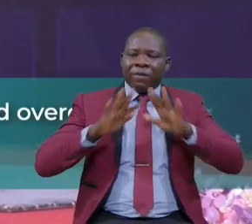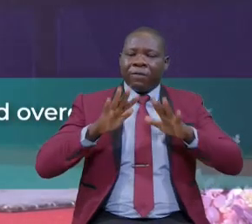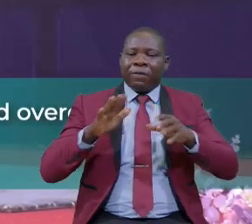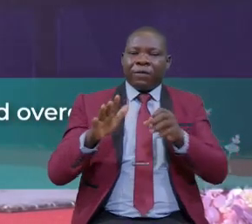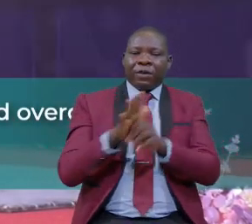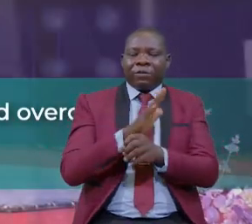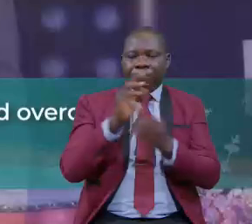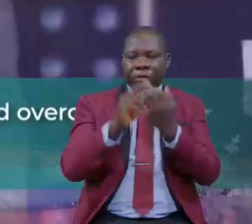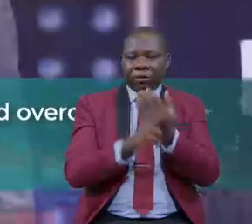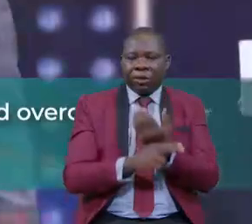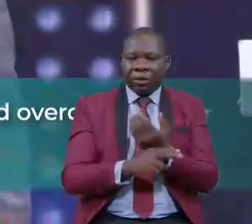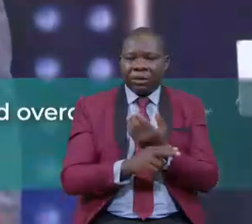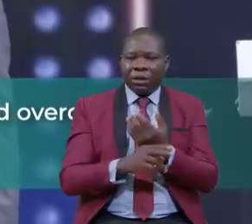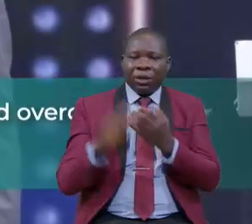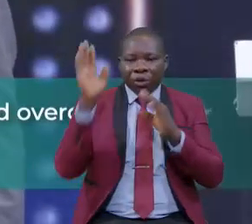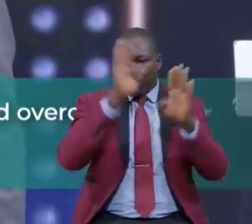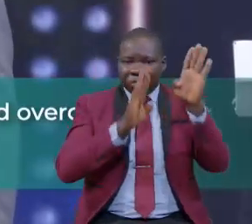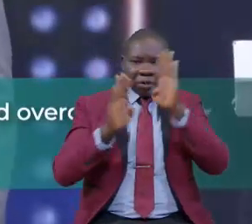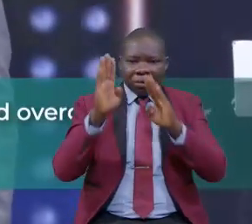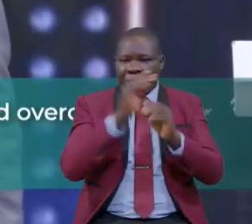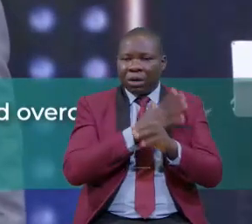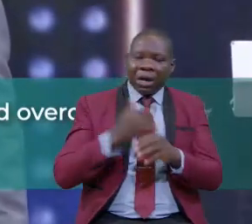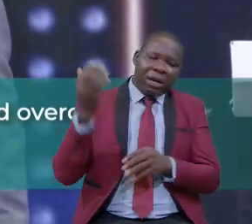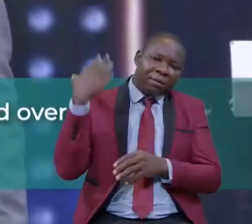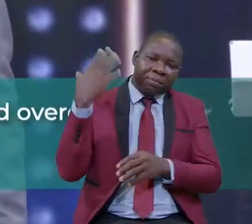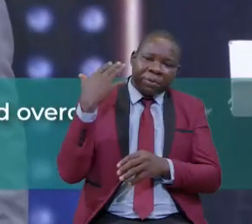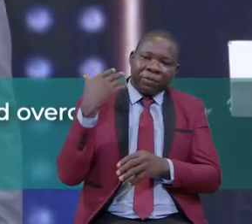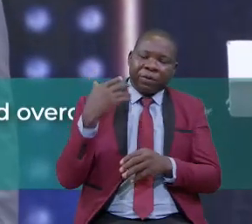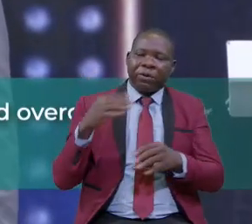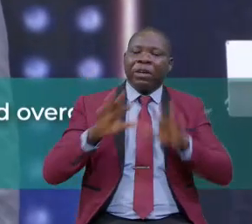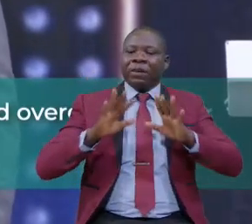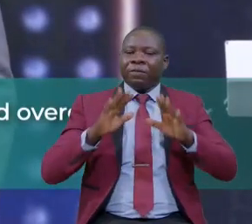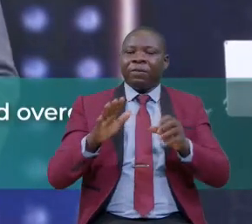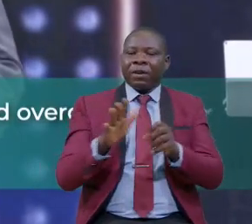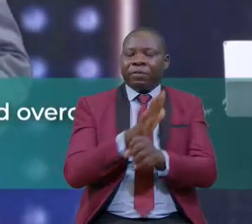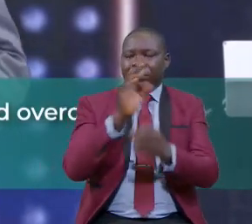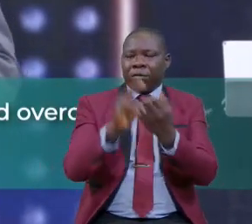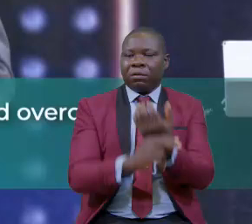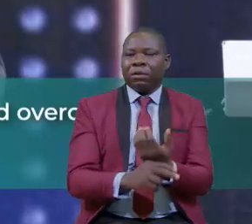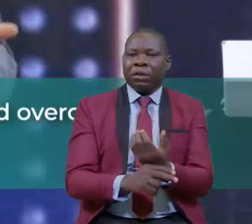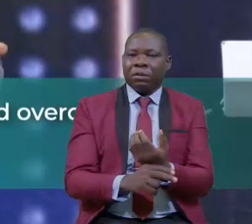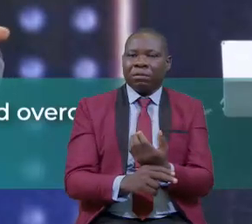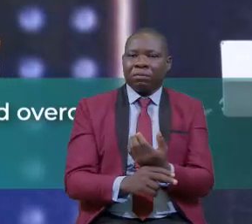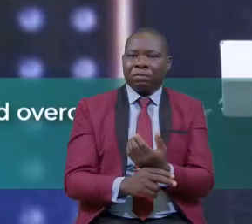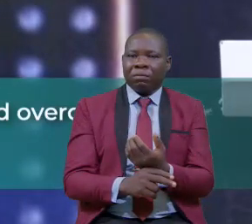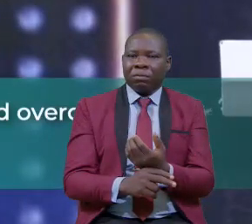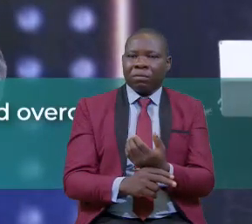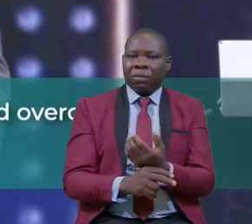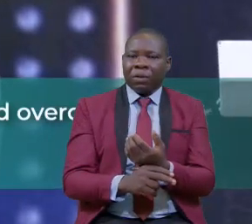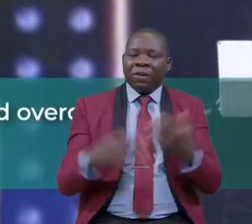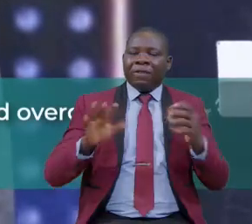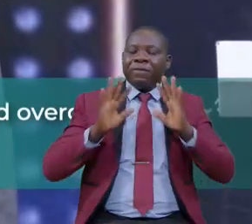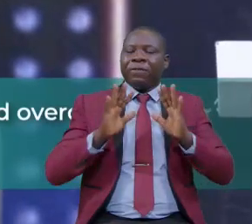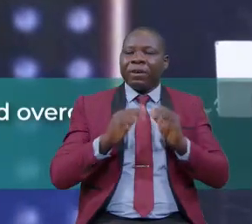through life, when we were born, I mean, as a baby, we feared nothing, not even fire.